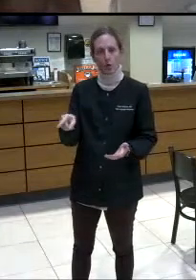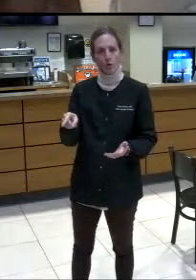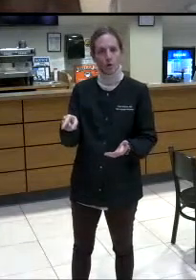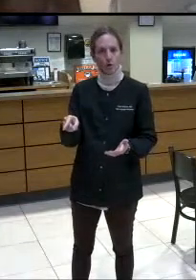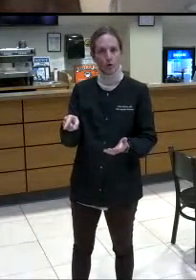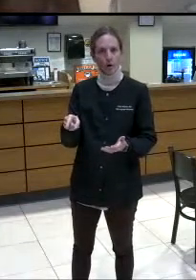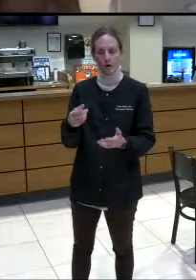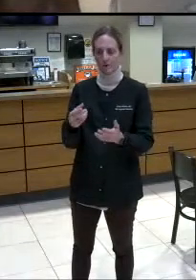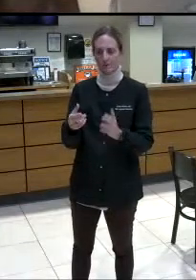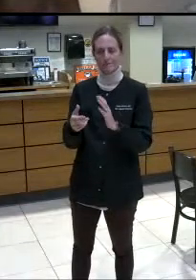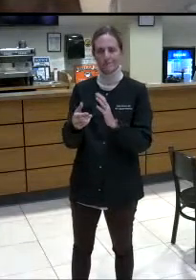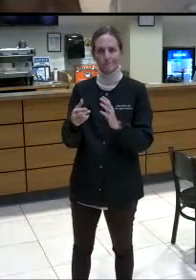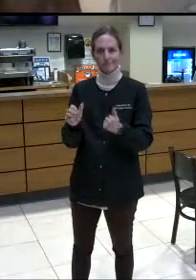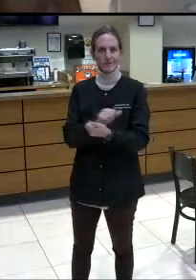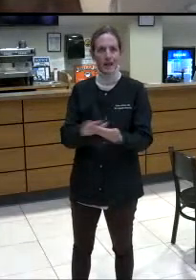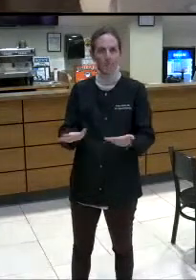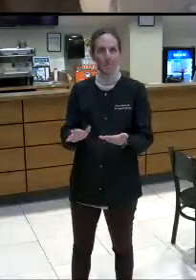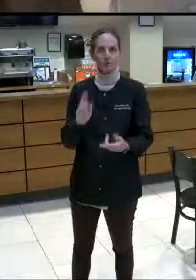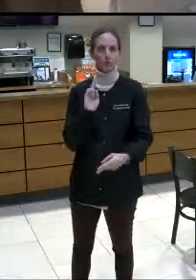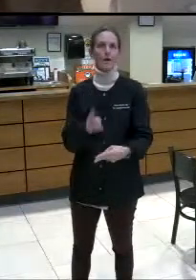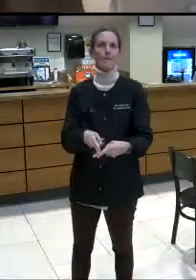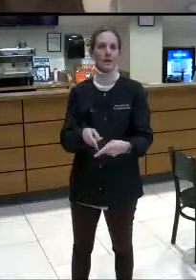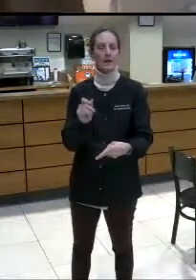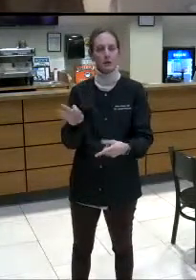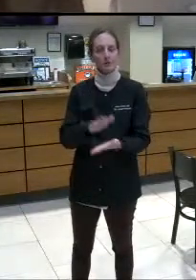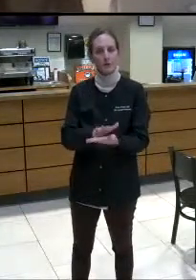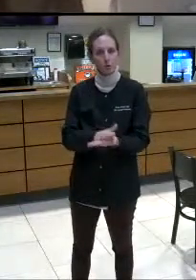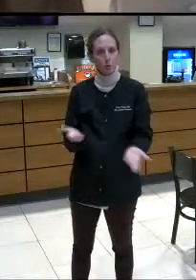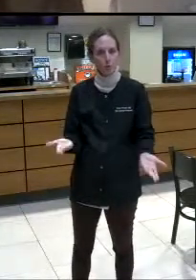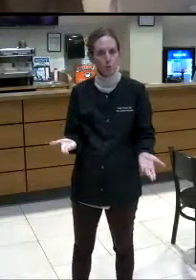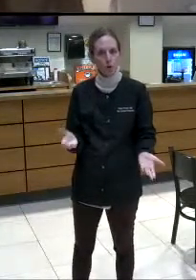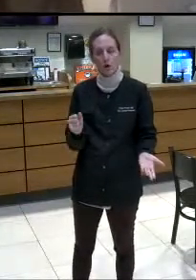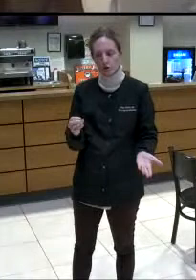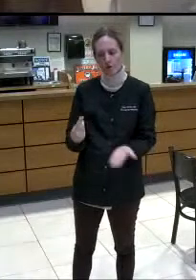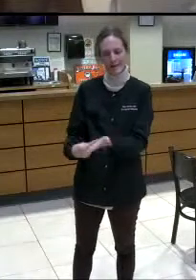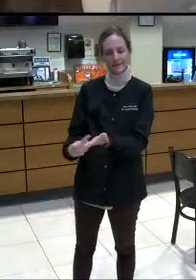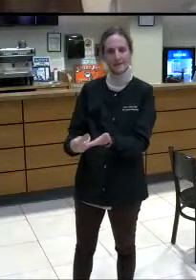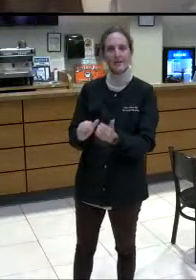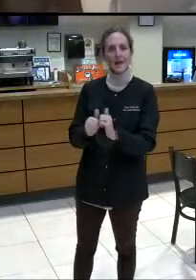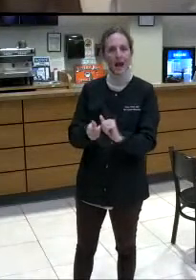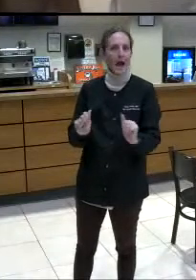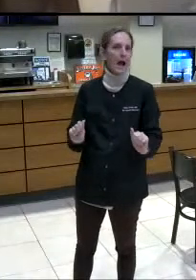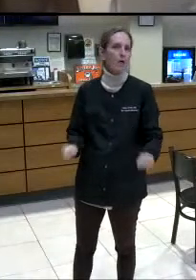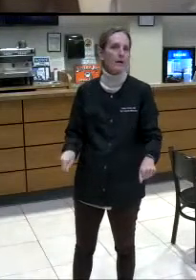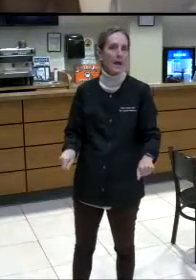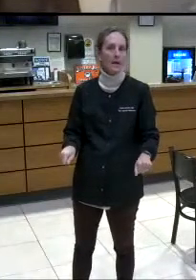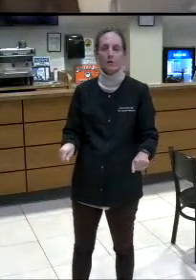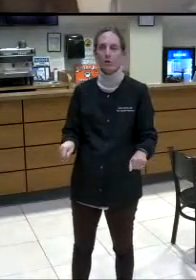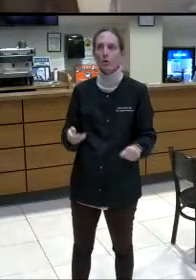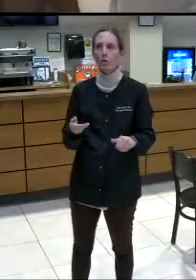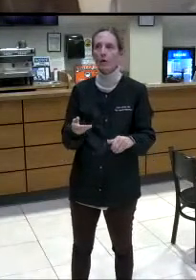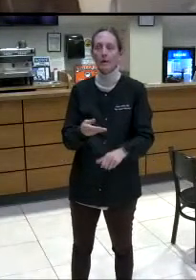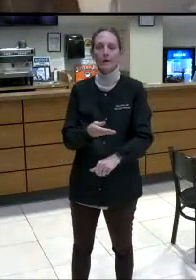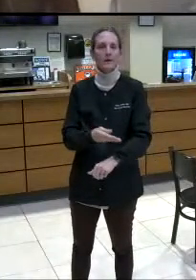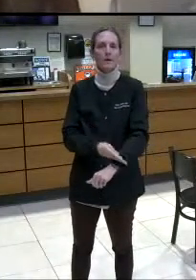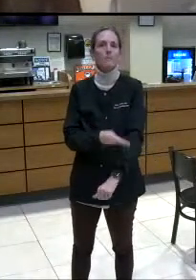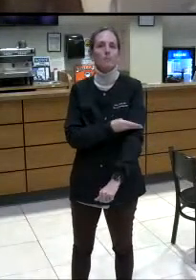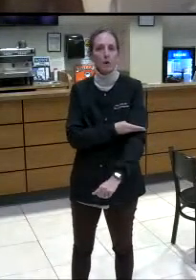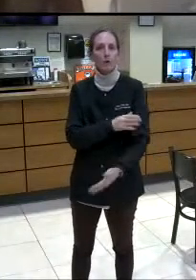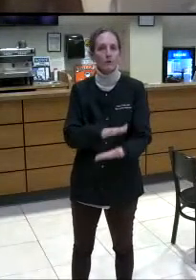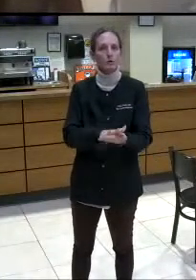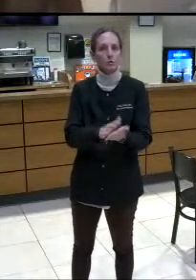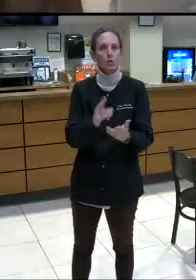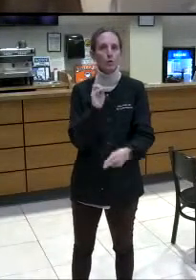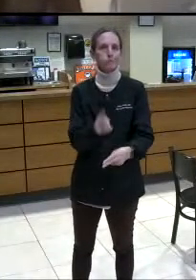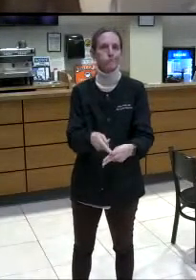that. Let's talk about how we can sit down and make your school a better place by increasing the pride in your school. So our